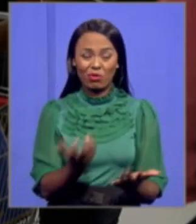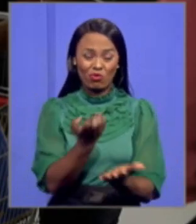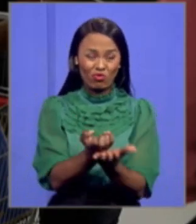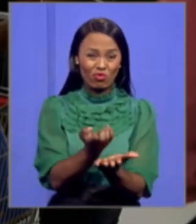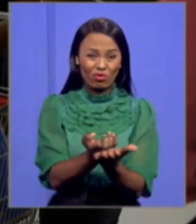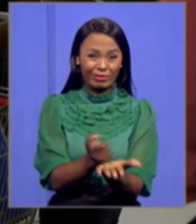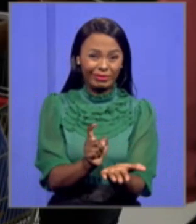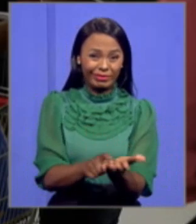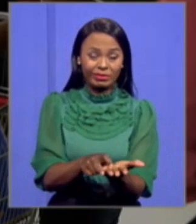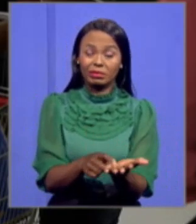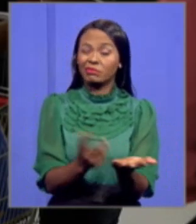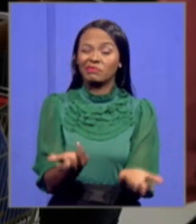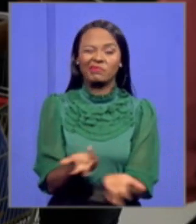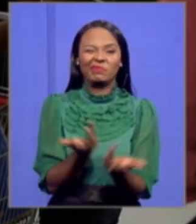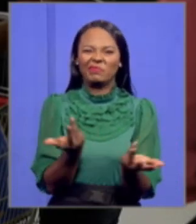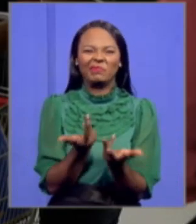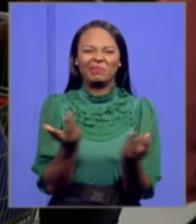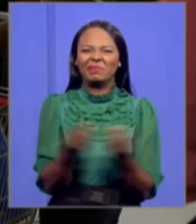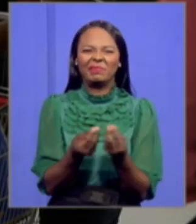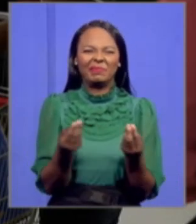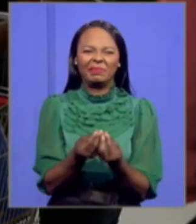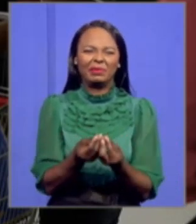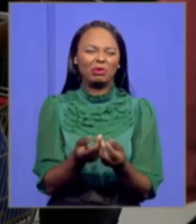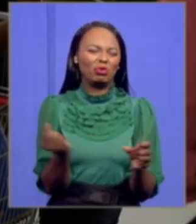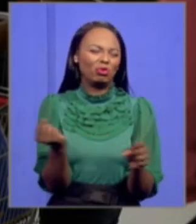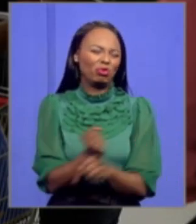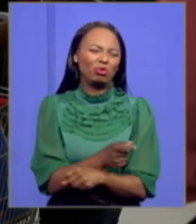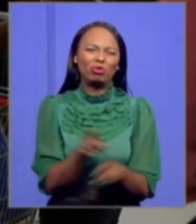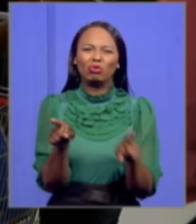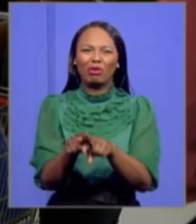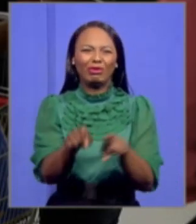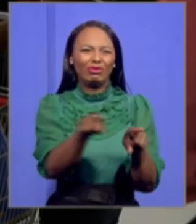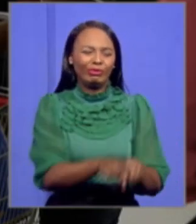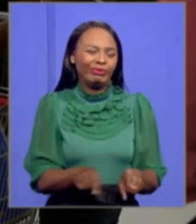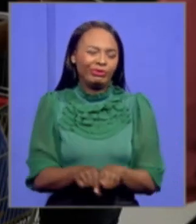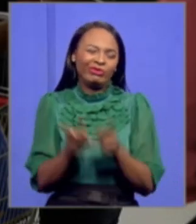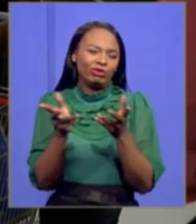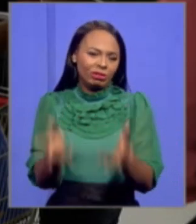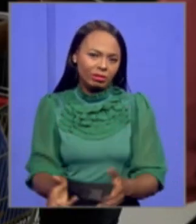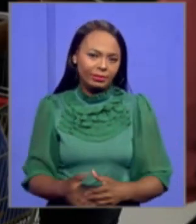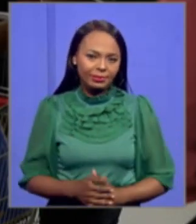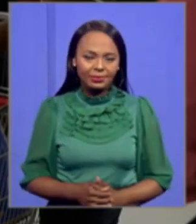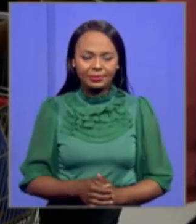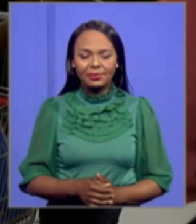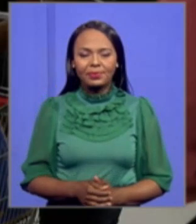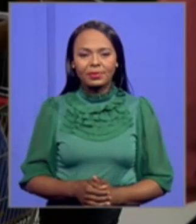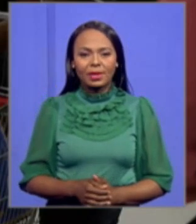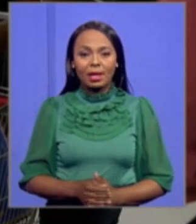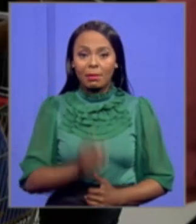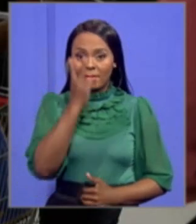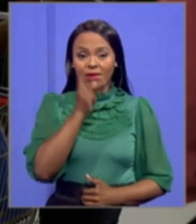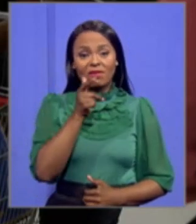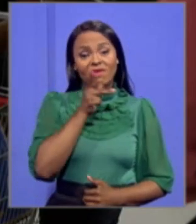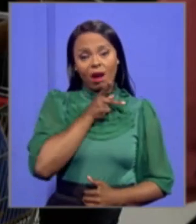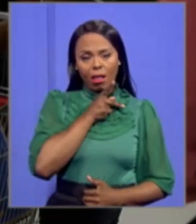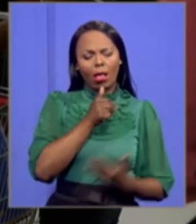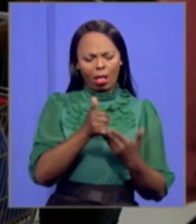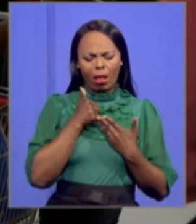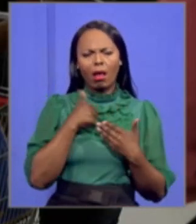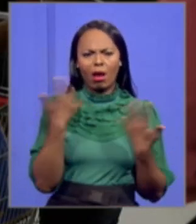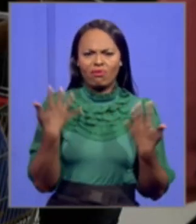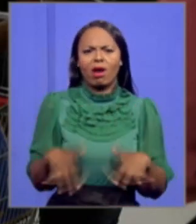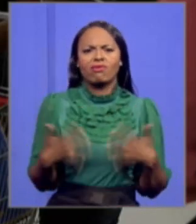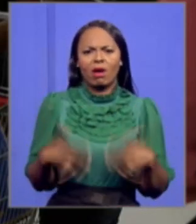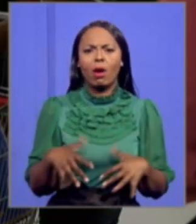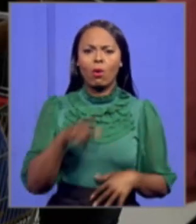rena ke bona dilo di no tshwana di-price tša dilo di no tshwana. Nna Black Friday ya mperekela ka gore mo ara